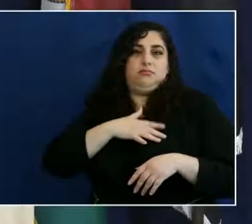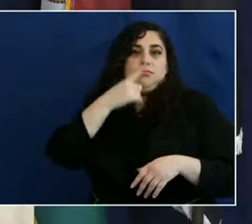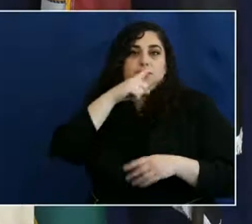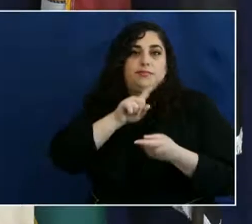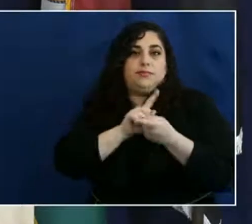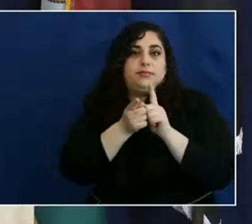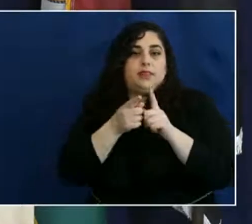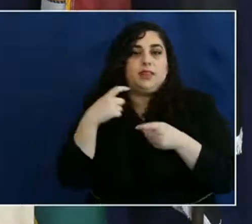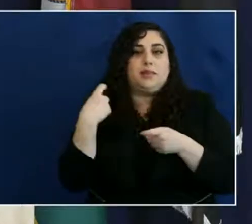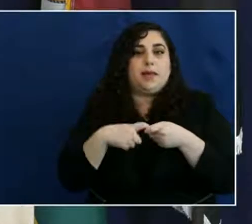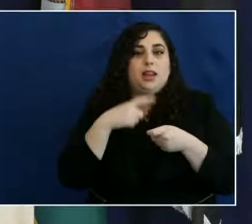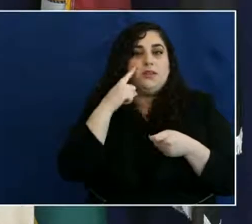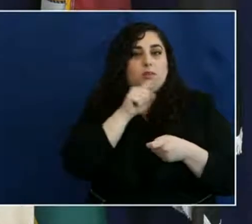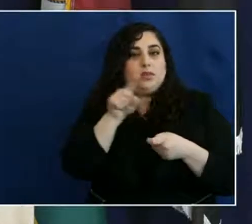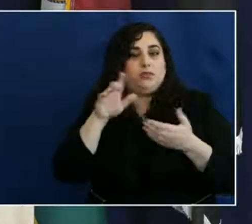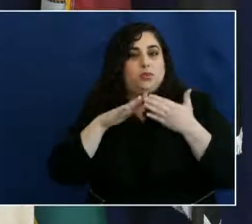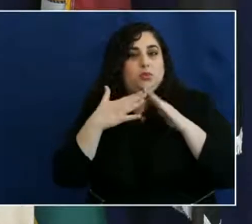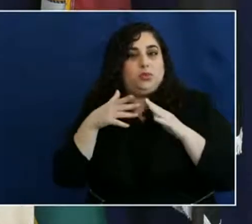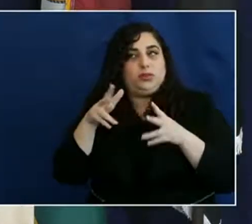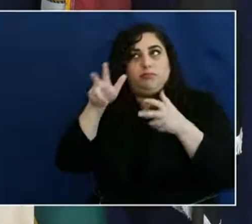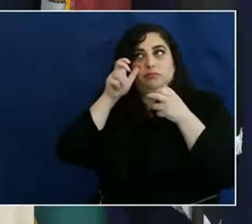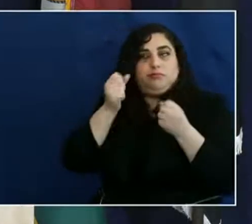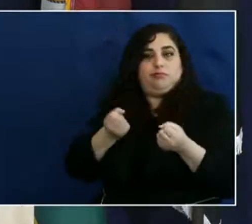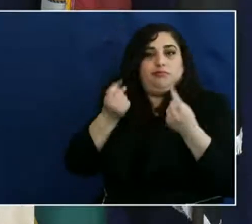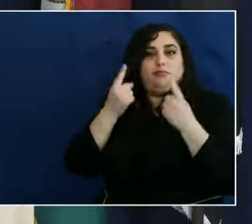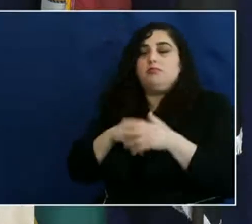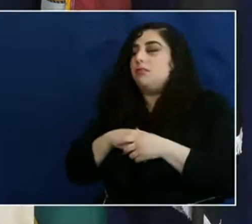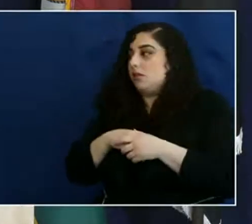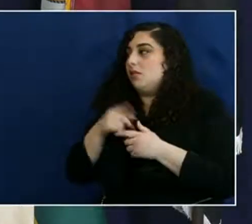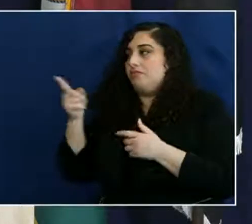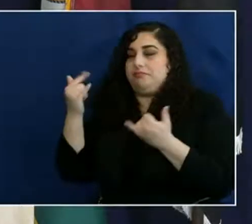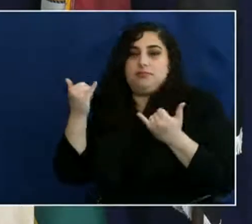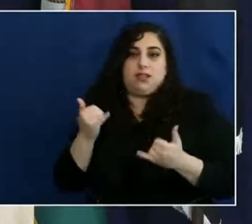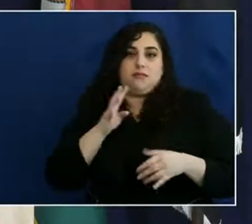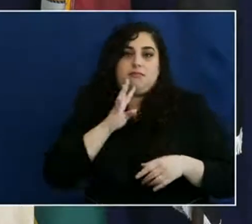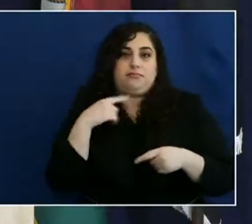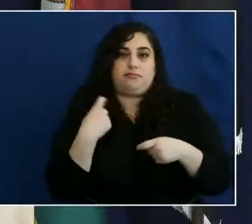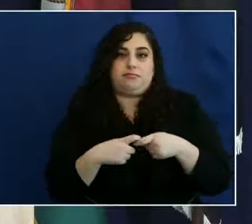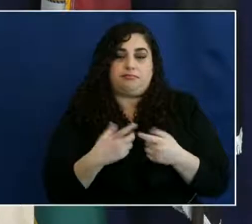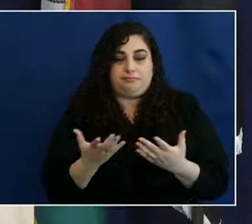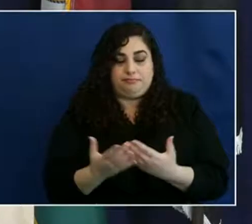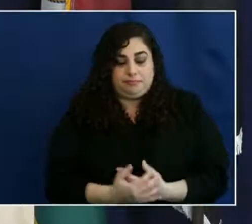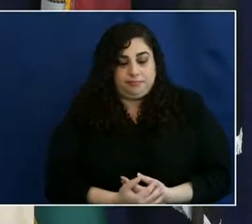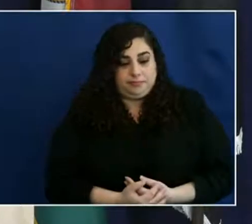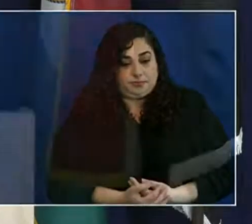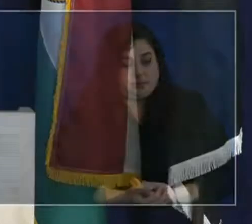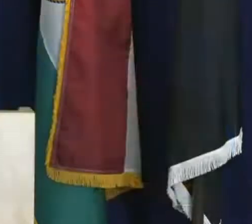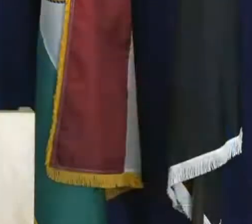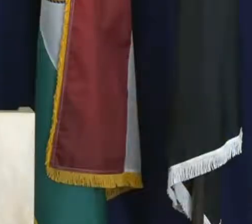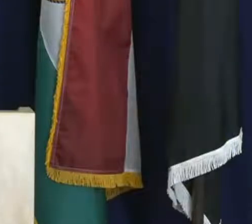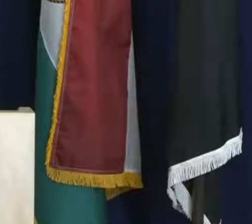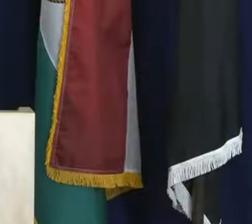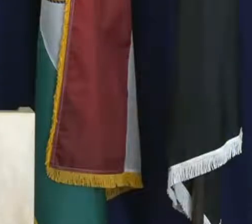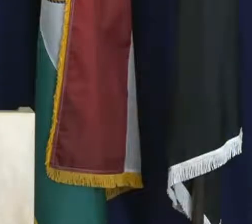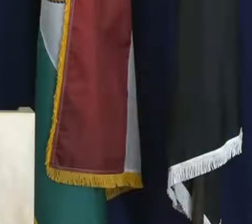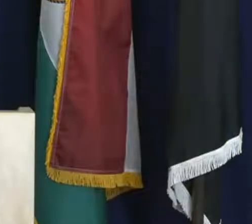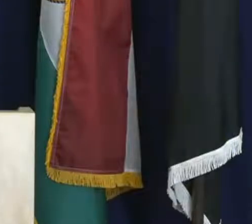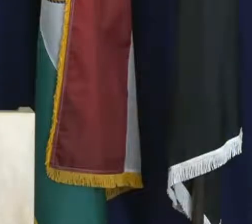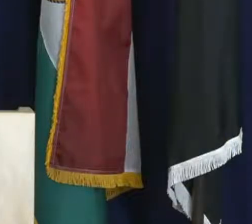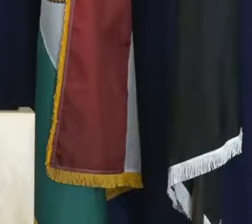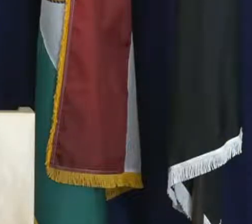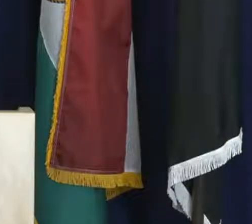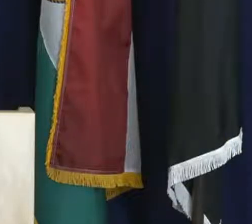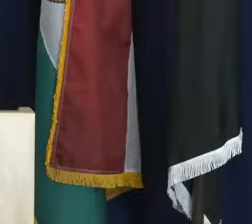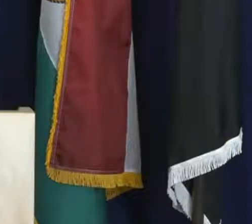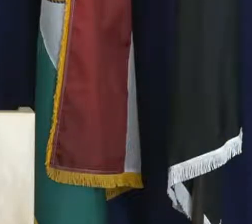ahora, ¿qué vamos a hacer ahora pues en realidad que ahora que vamos a poder tener personas de 50 años a más y